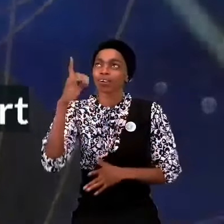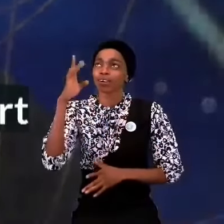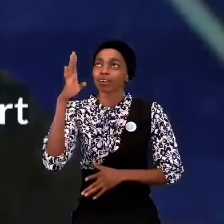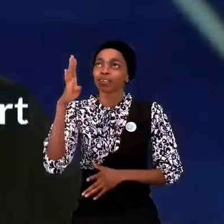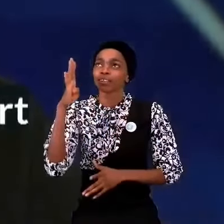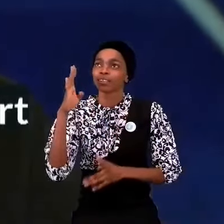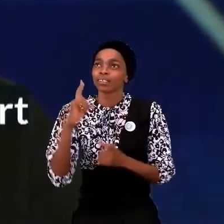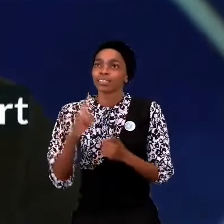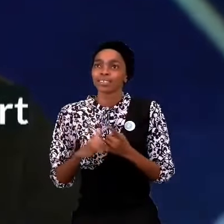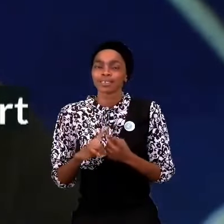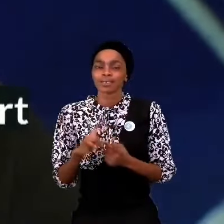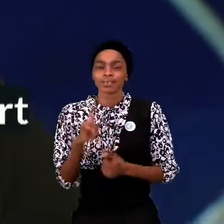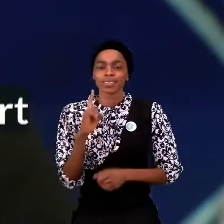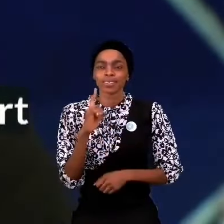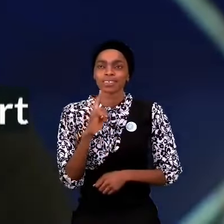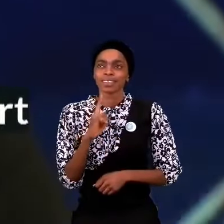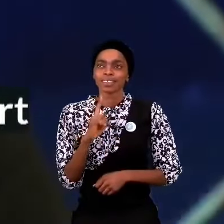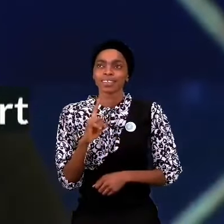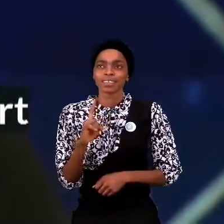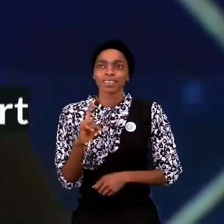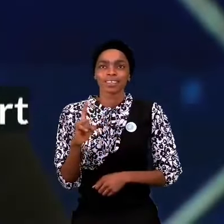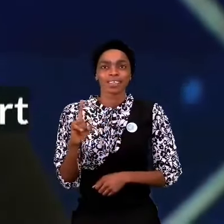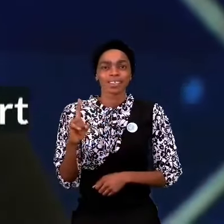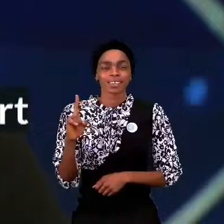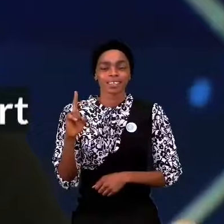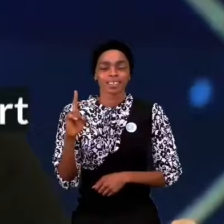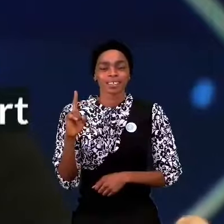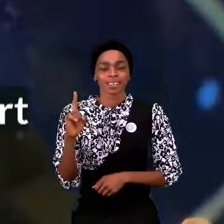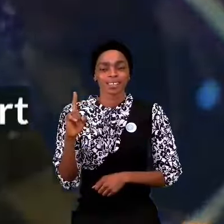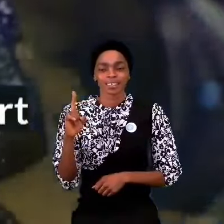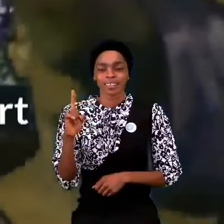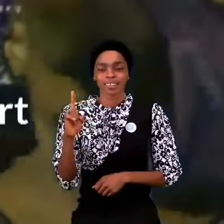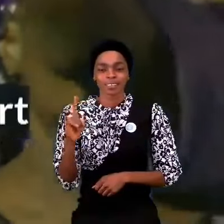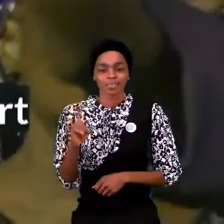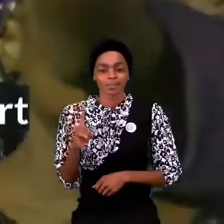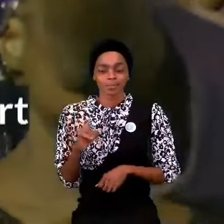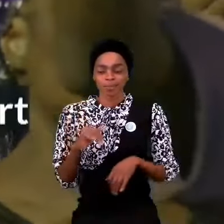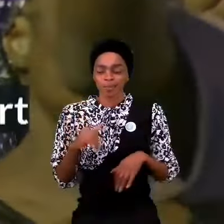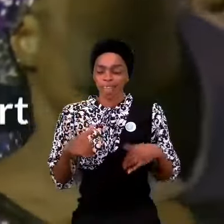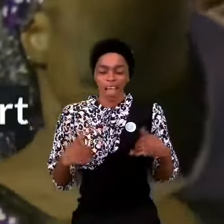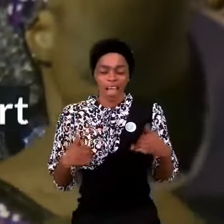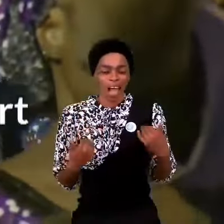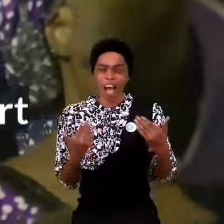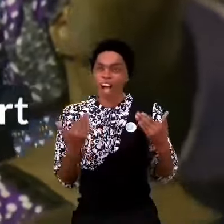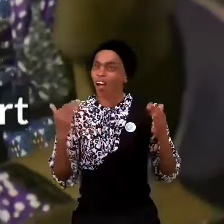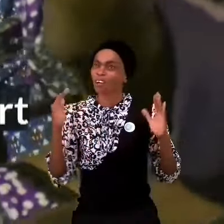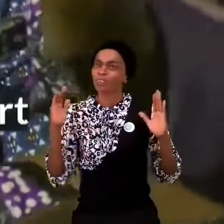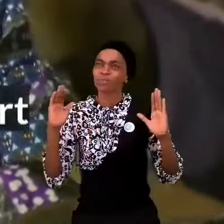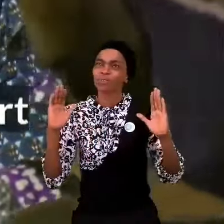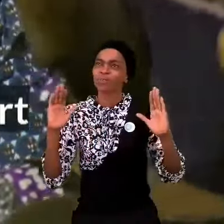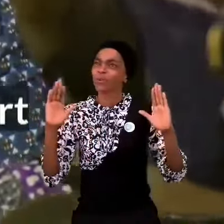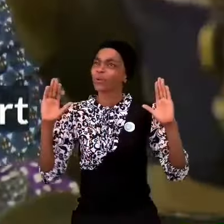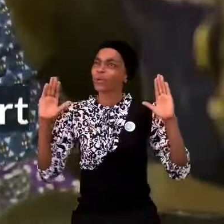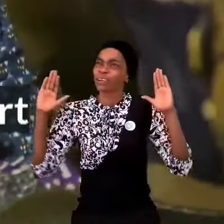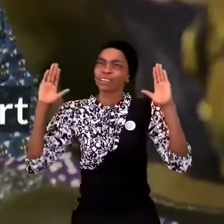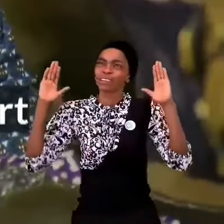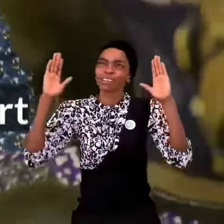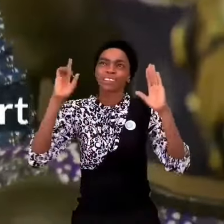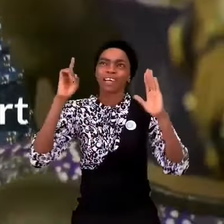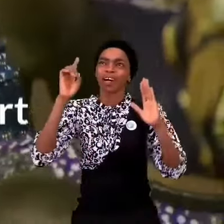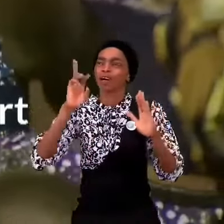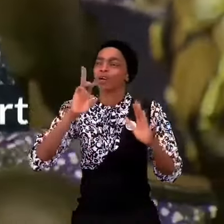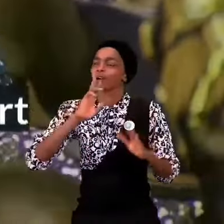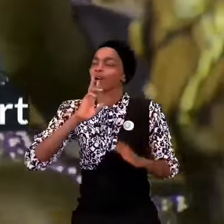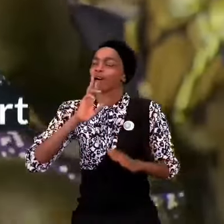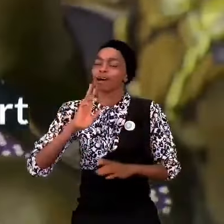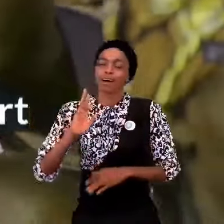How great thou art, yeah, yeah. How